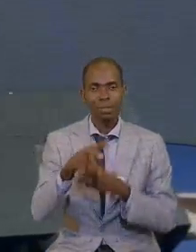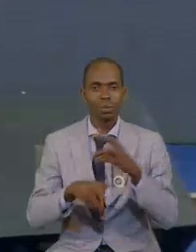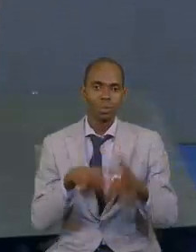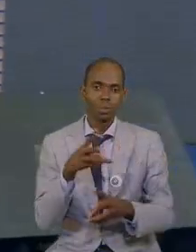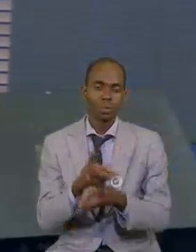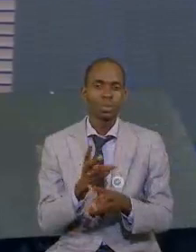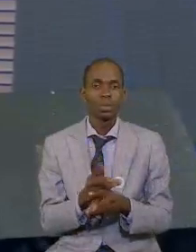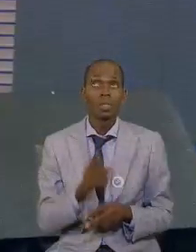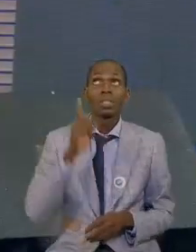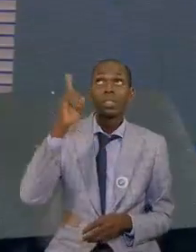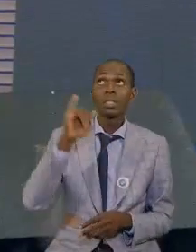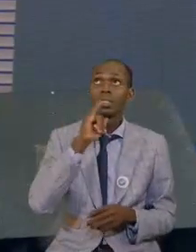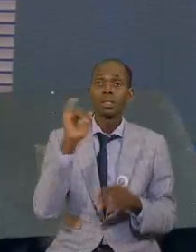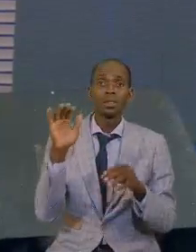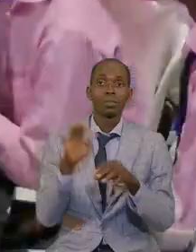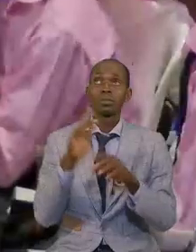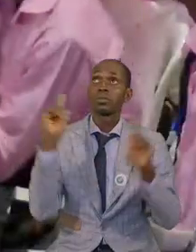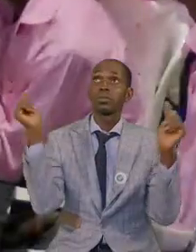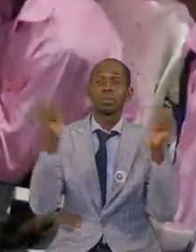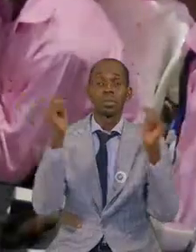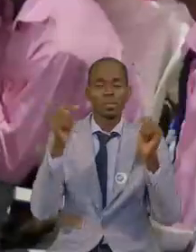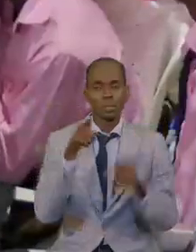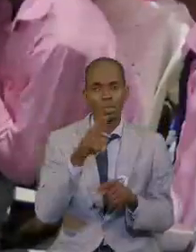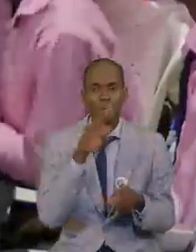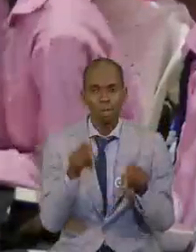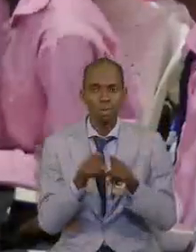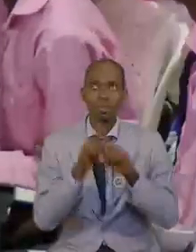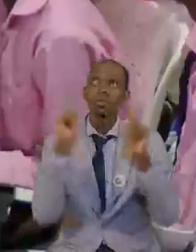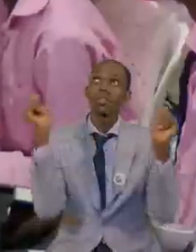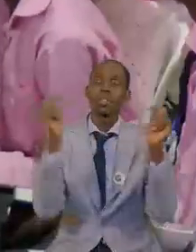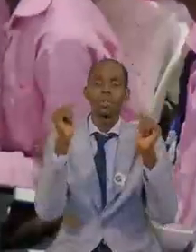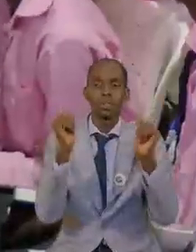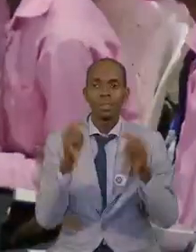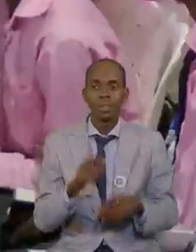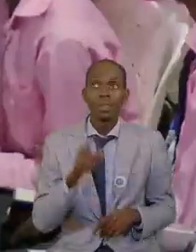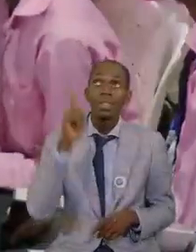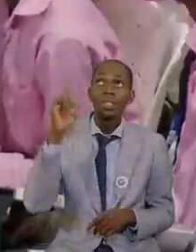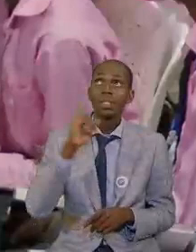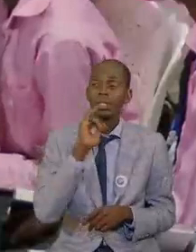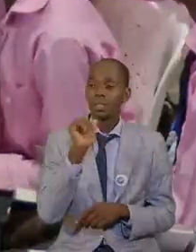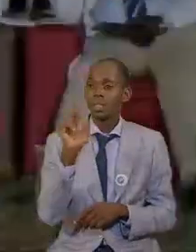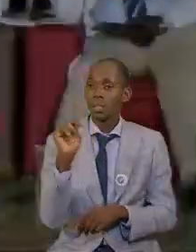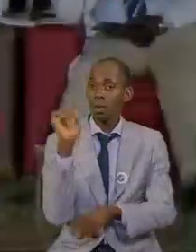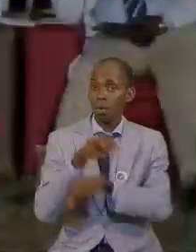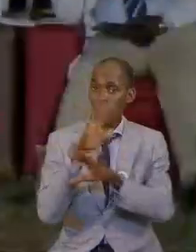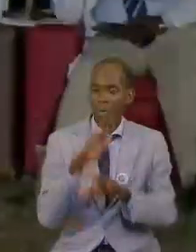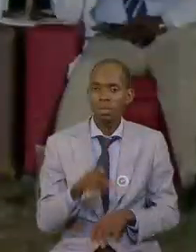He is triumphant, you are triumphant. He is an overcomer, you are an